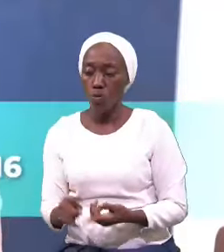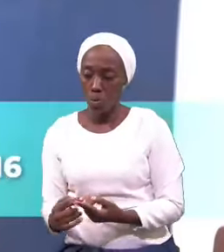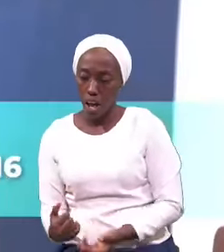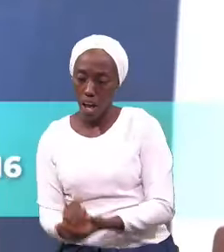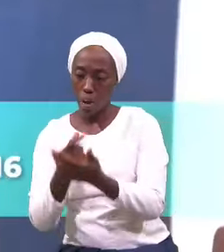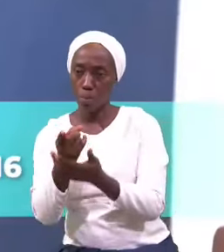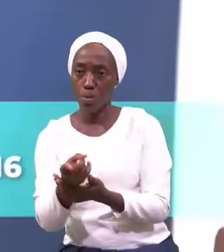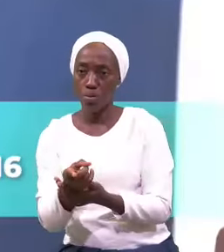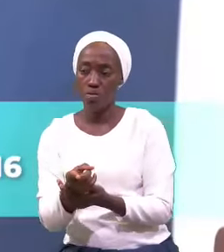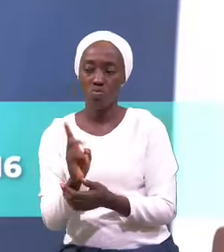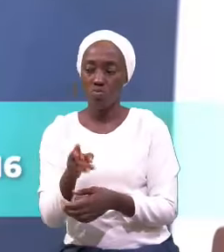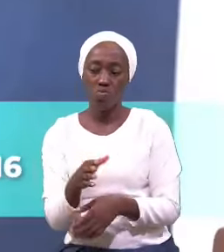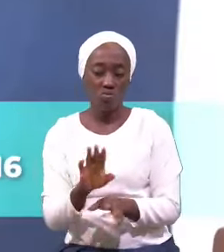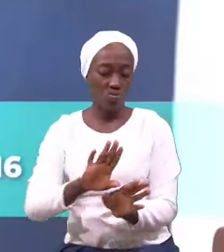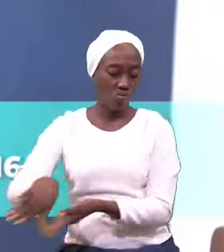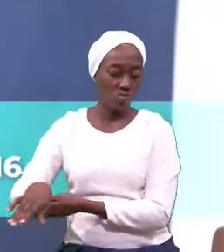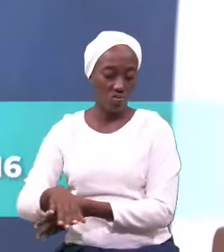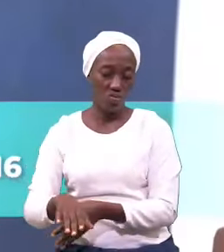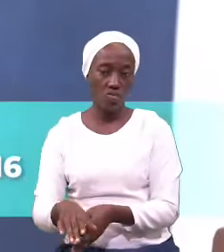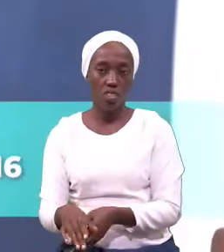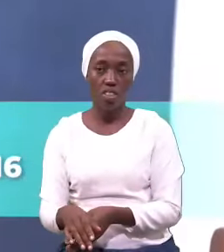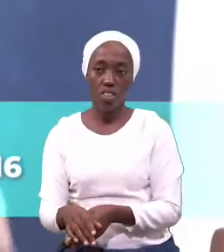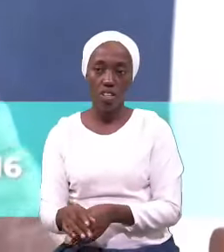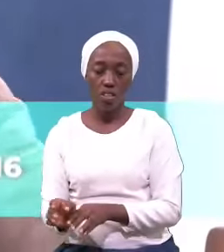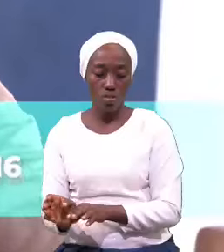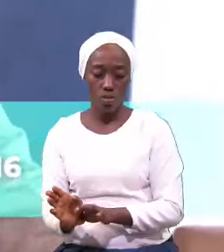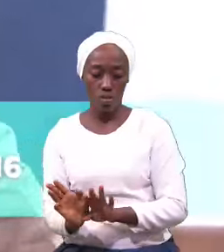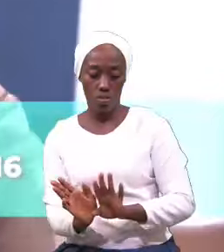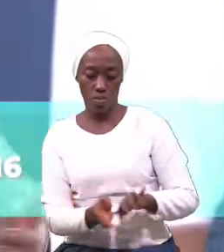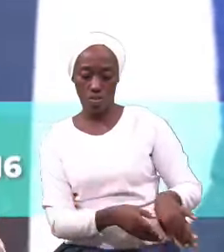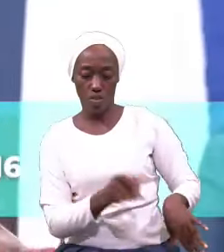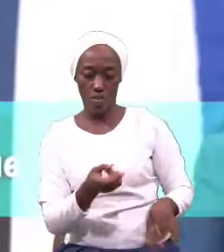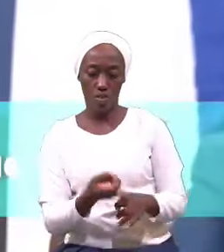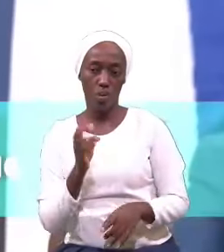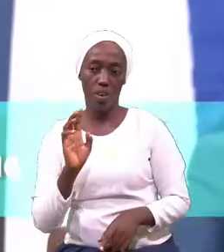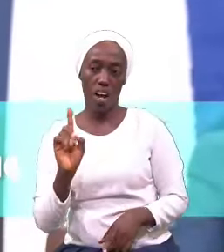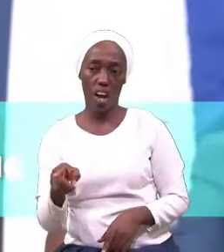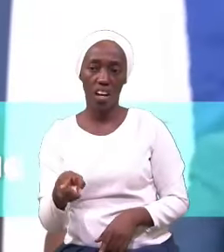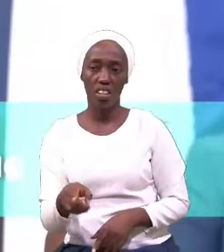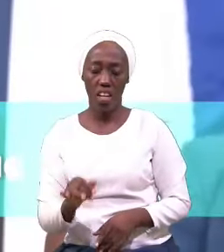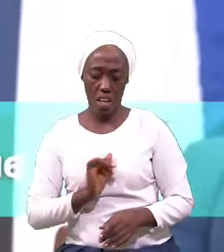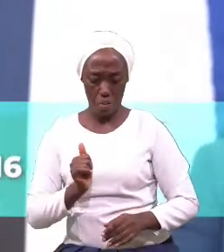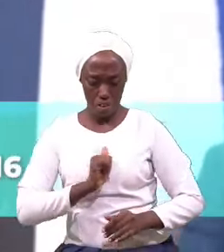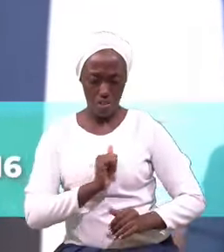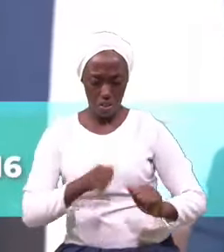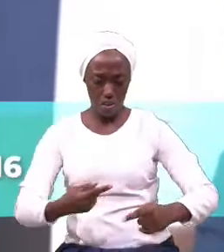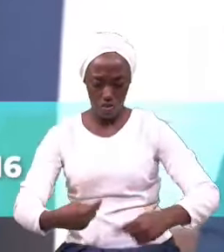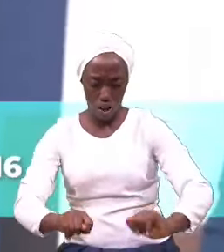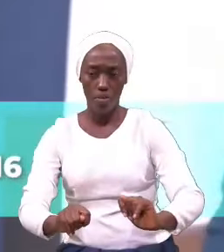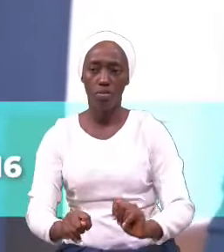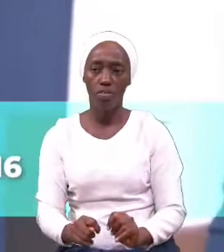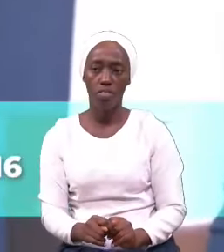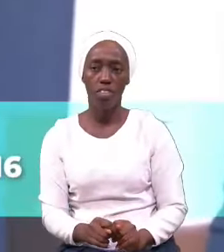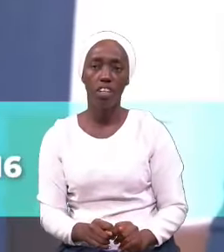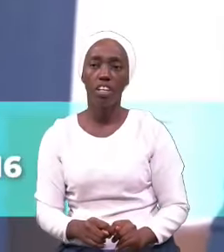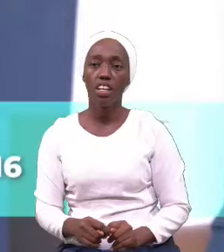You look away from him. You look away from her. And you're trying and trying. And this thing